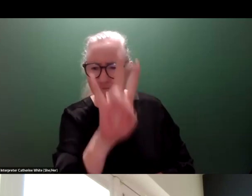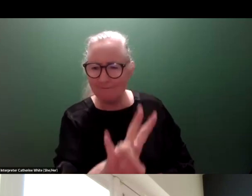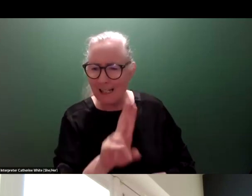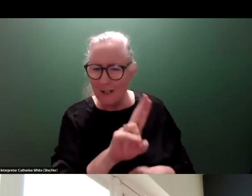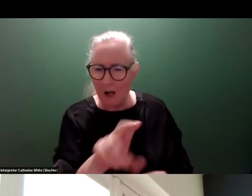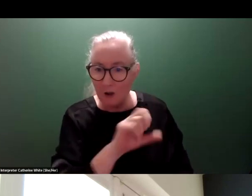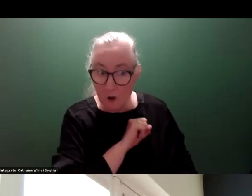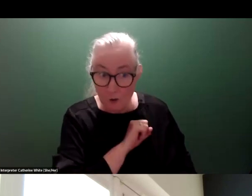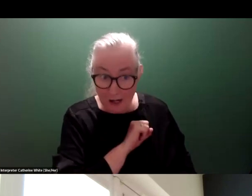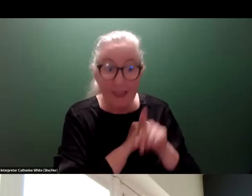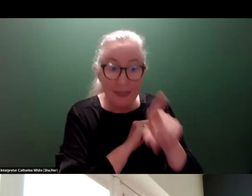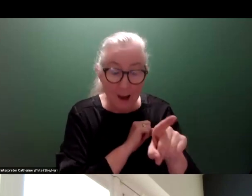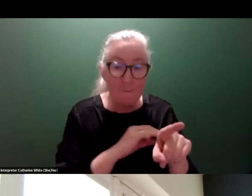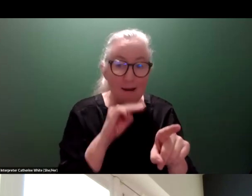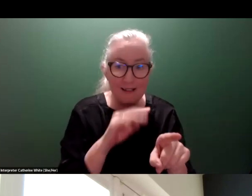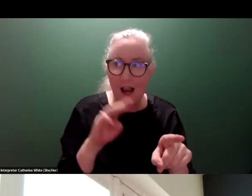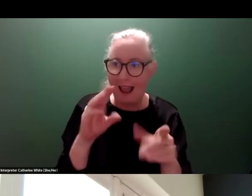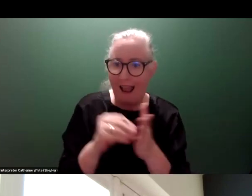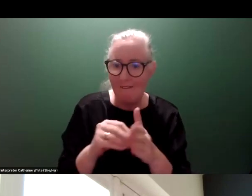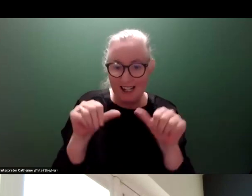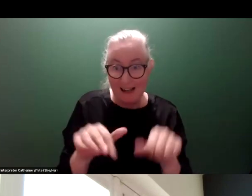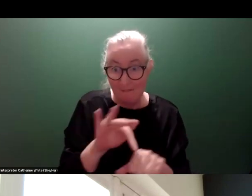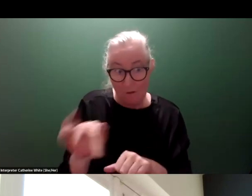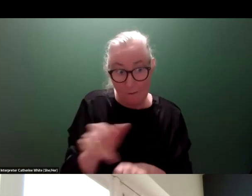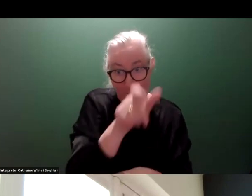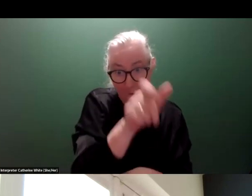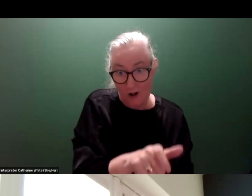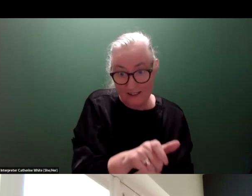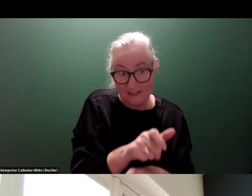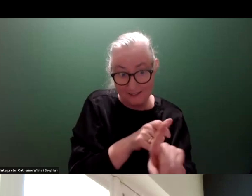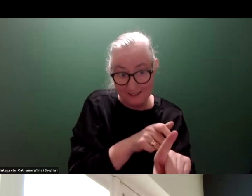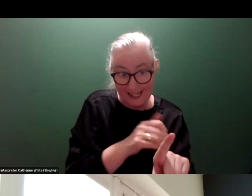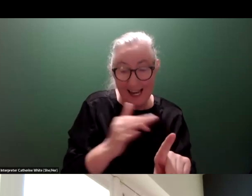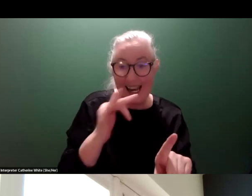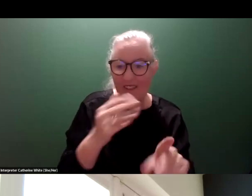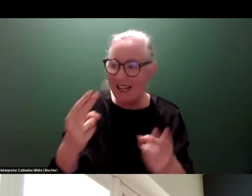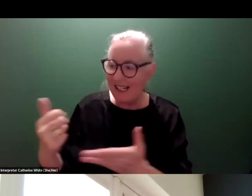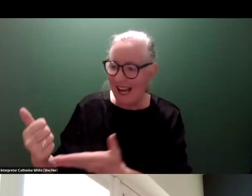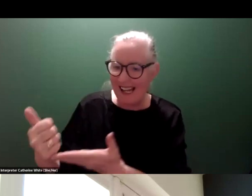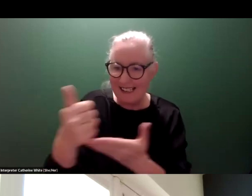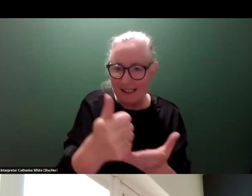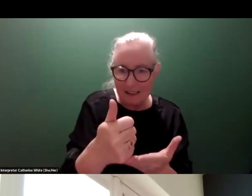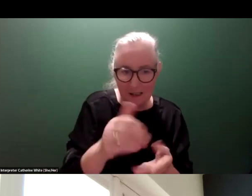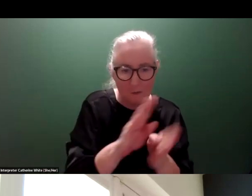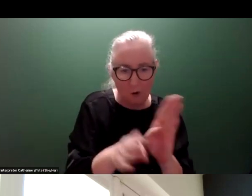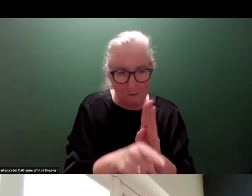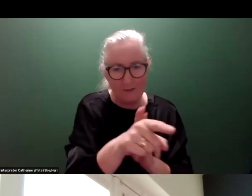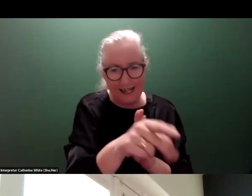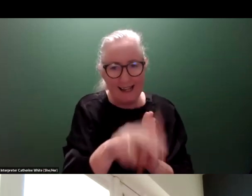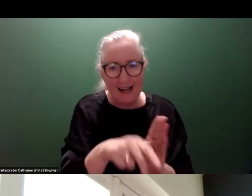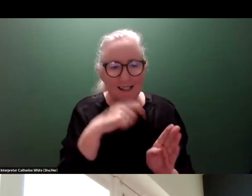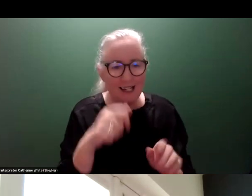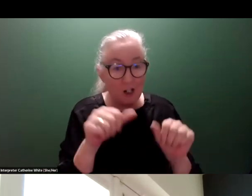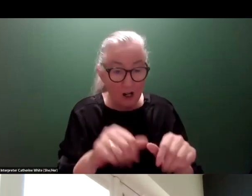then ultimately there may be consent from the person, even if they require assistance to provide that consent. There may be a